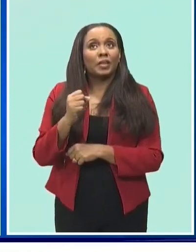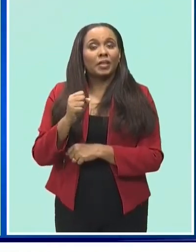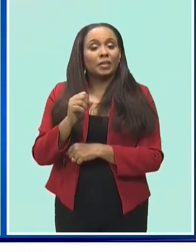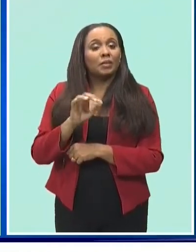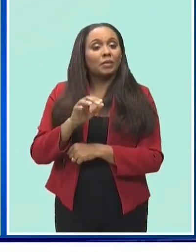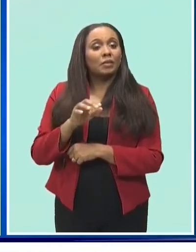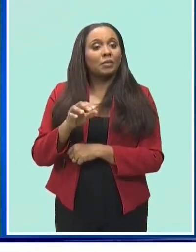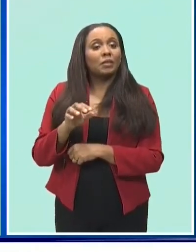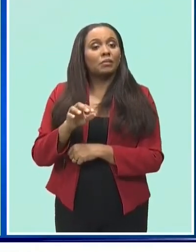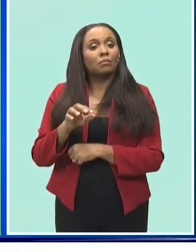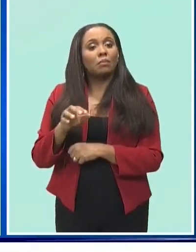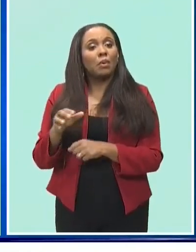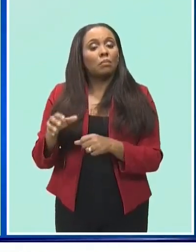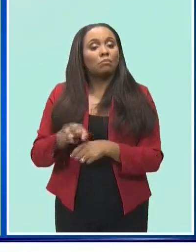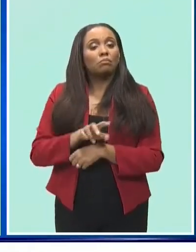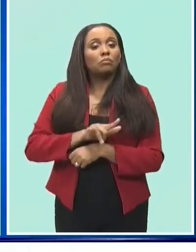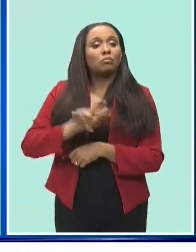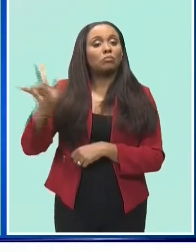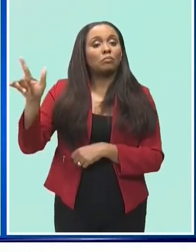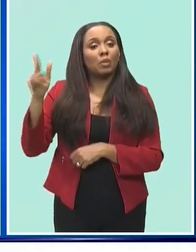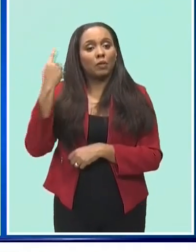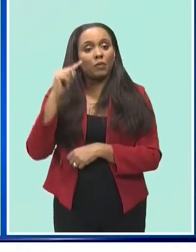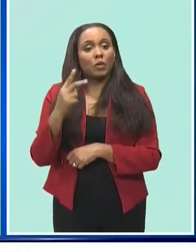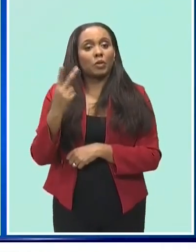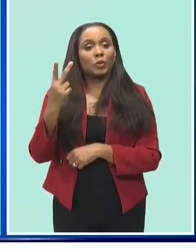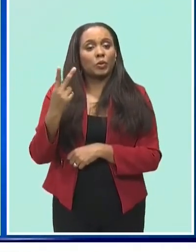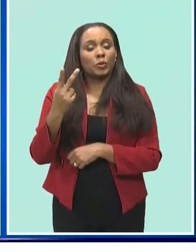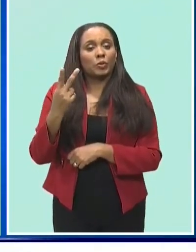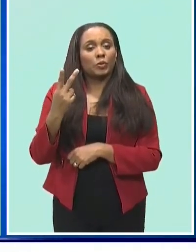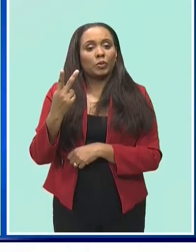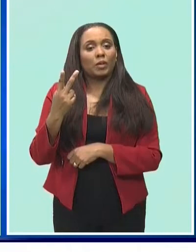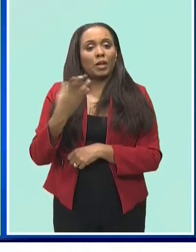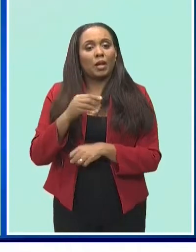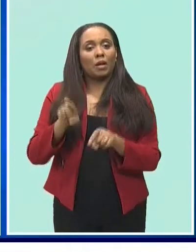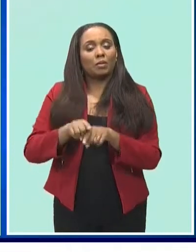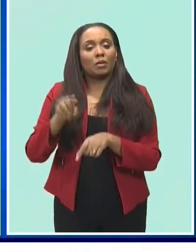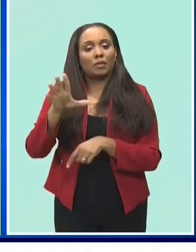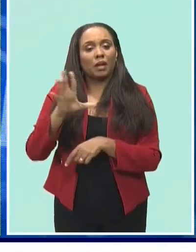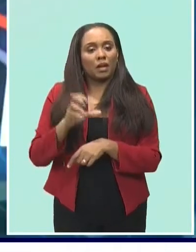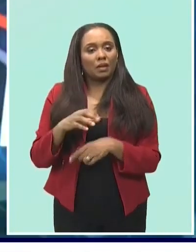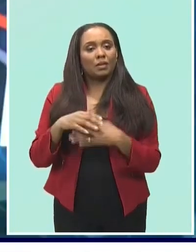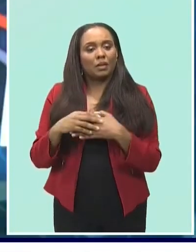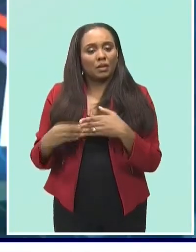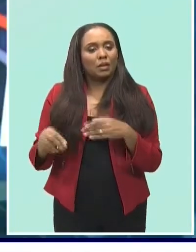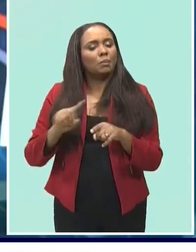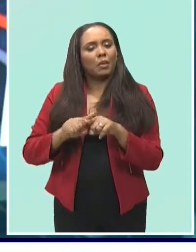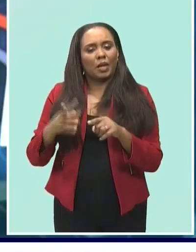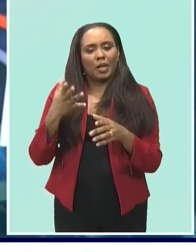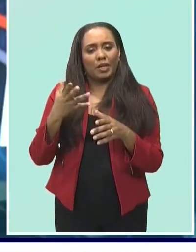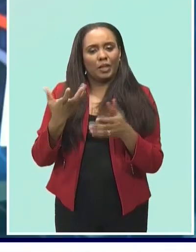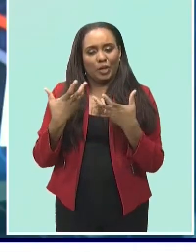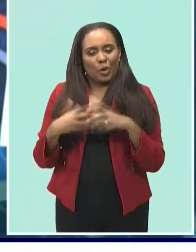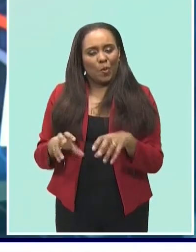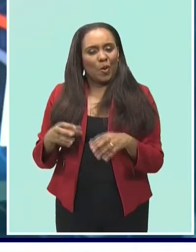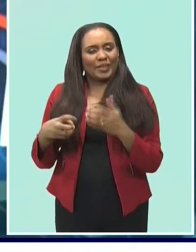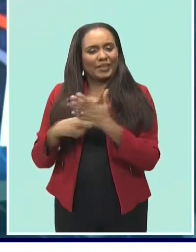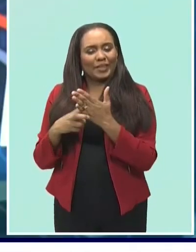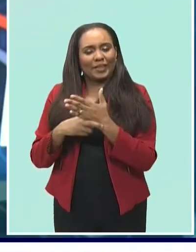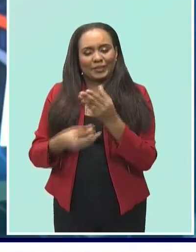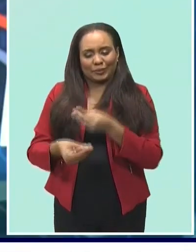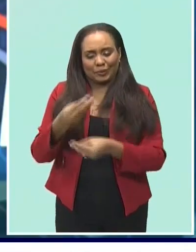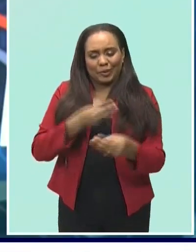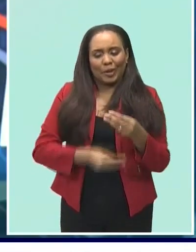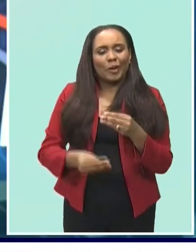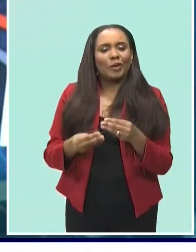$500 US, but Mr. Goodridge opted instead for the cash equivalent of the trip. Office Assistant Dolores Haynes says that she's